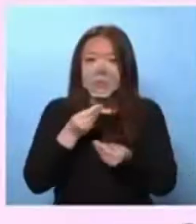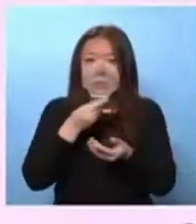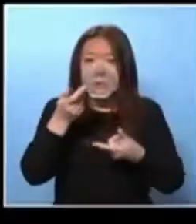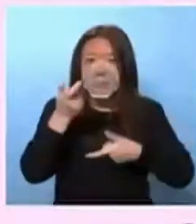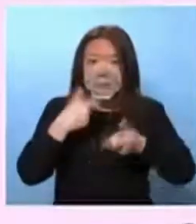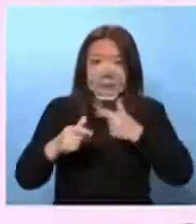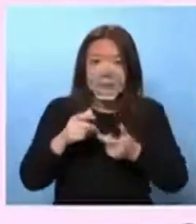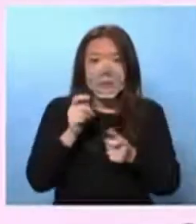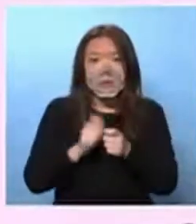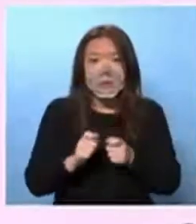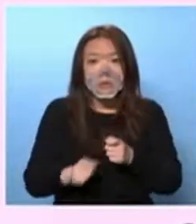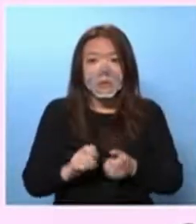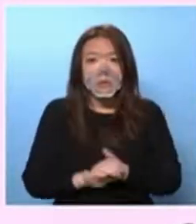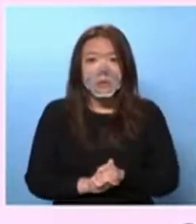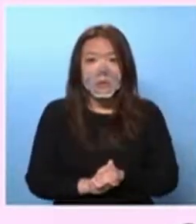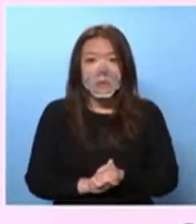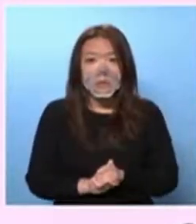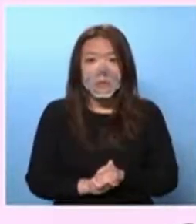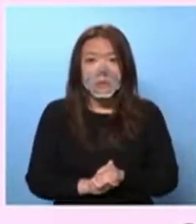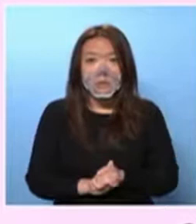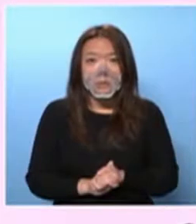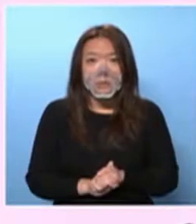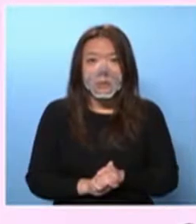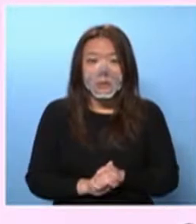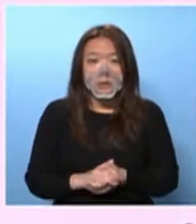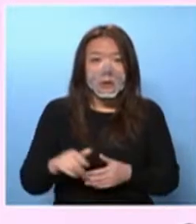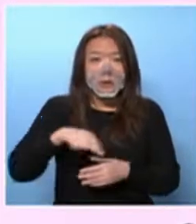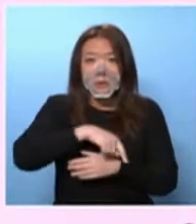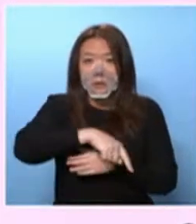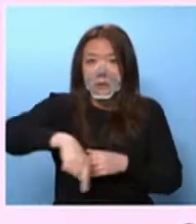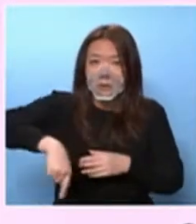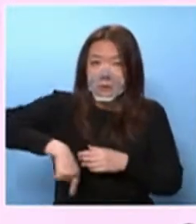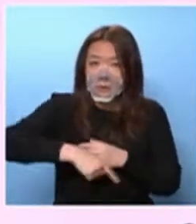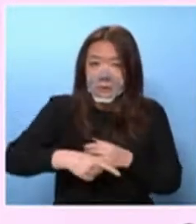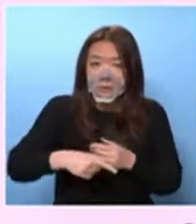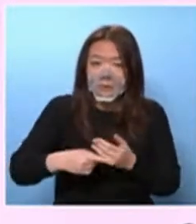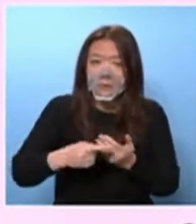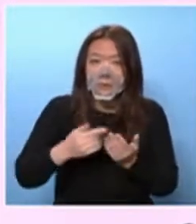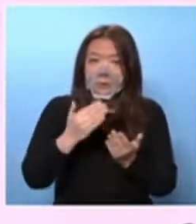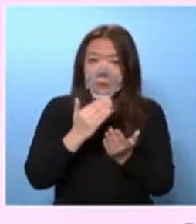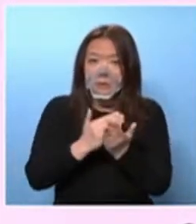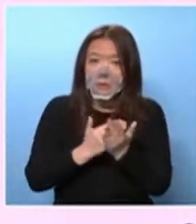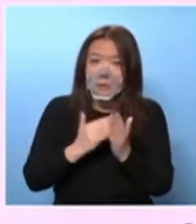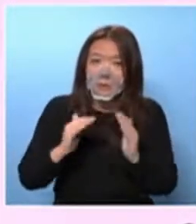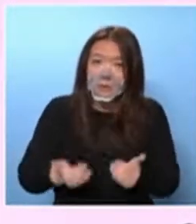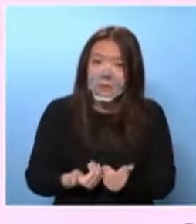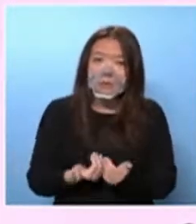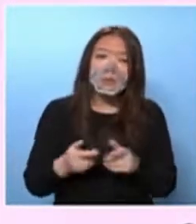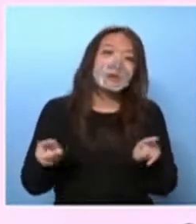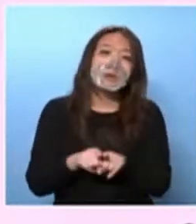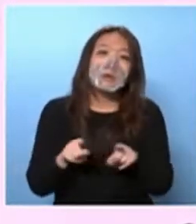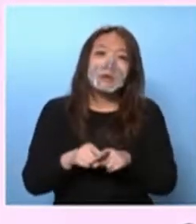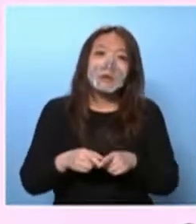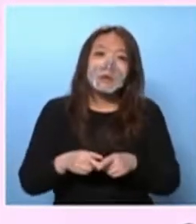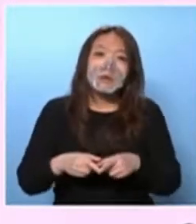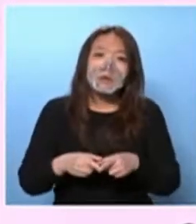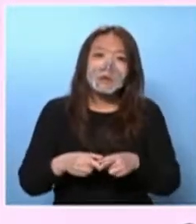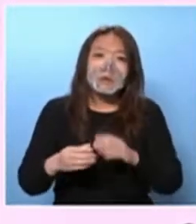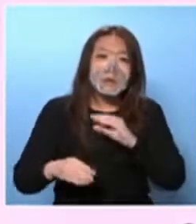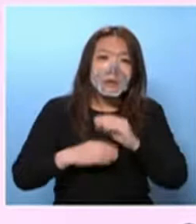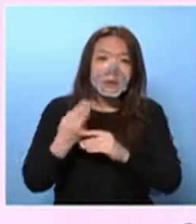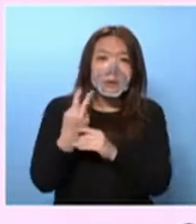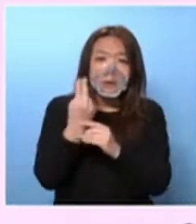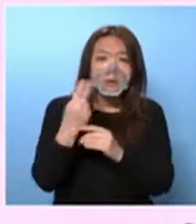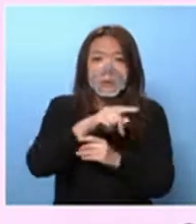Members of the public can directly invest in green projects that provide environmental benefits so as to jointly create a green